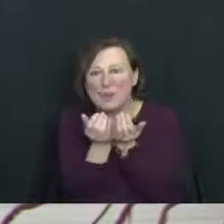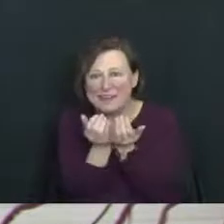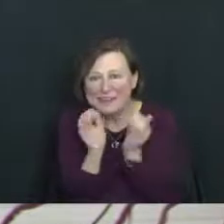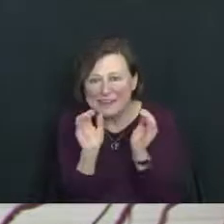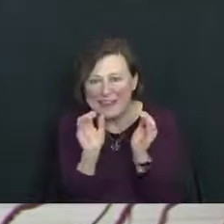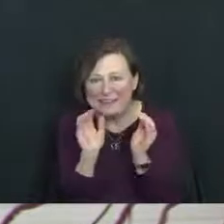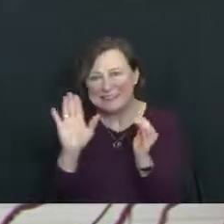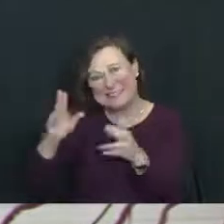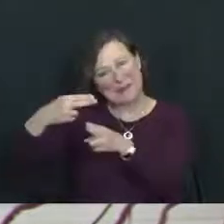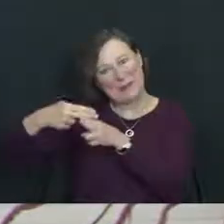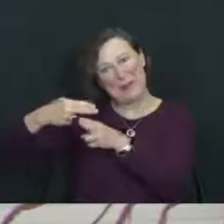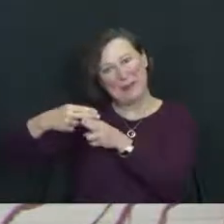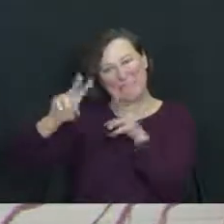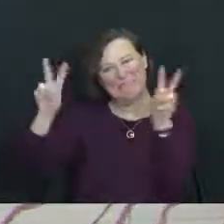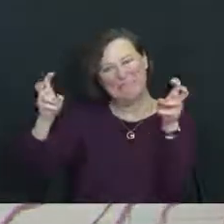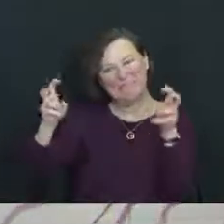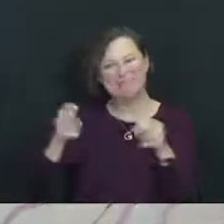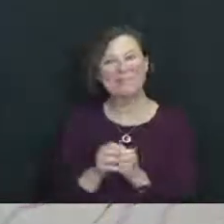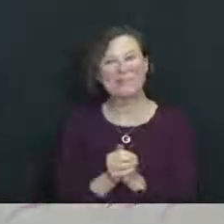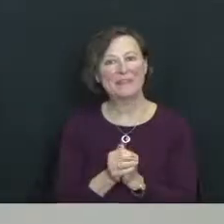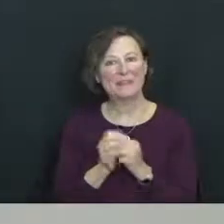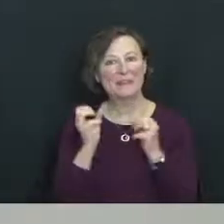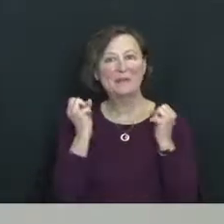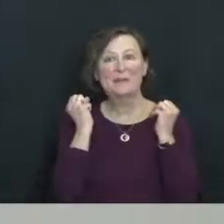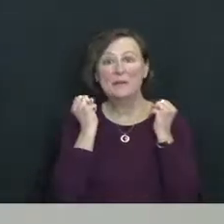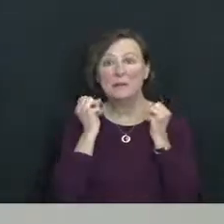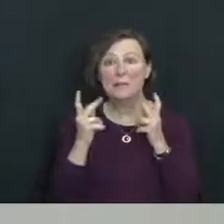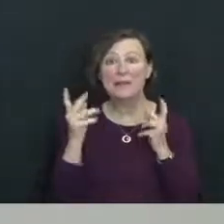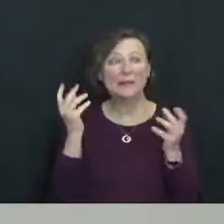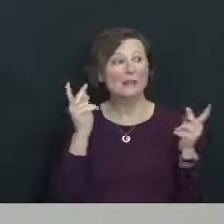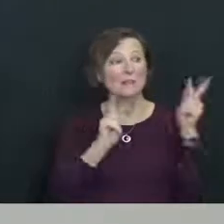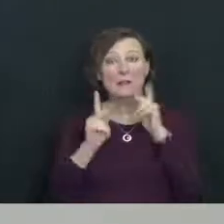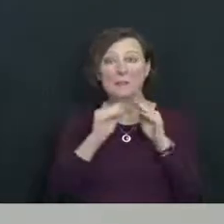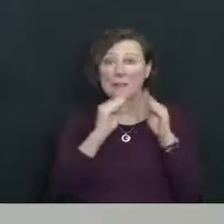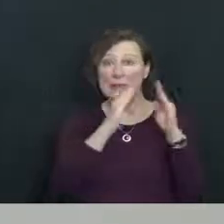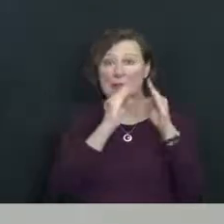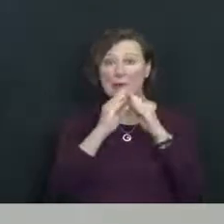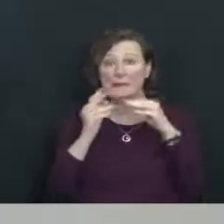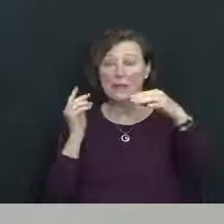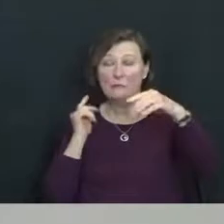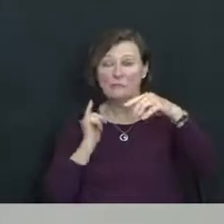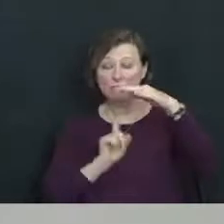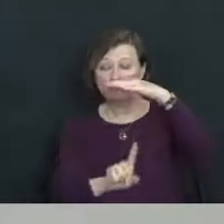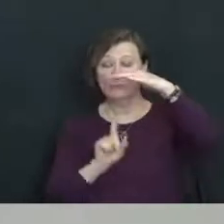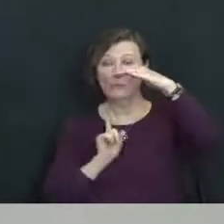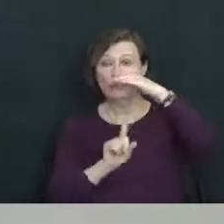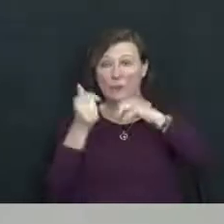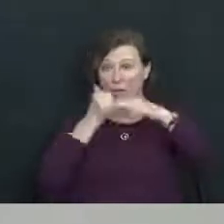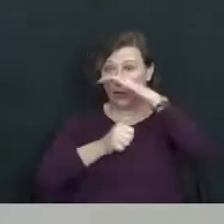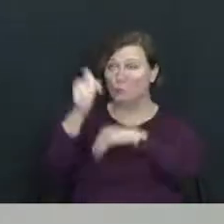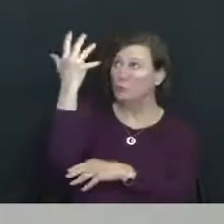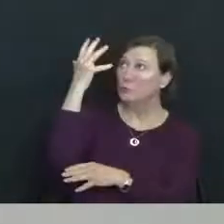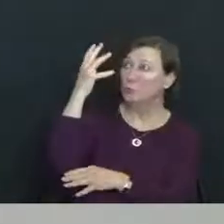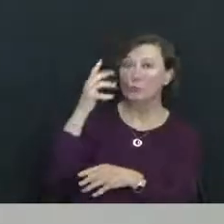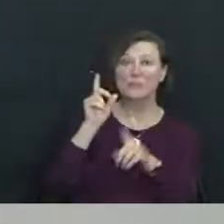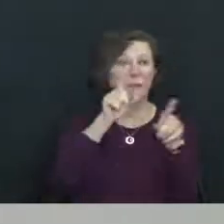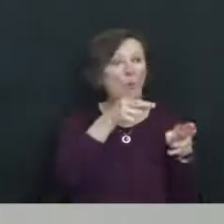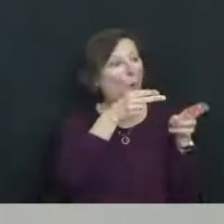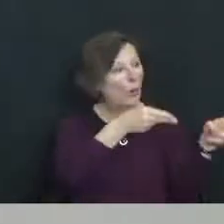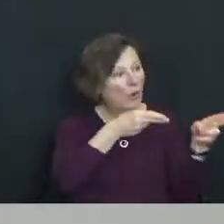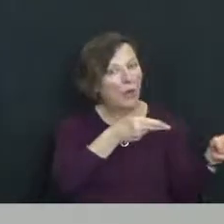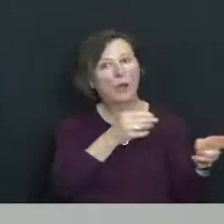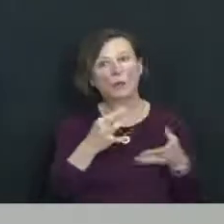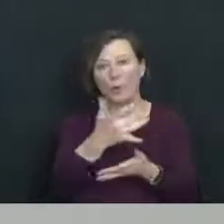nearby. Many of the villagers passed beneath the monk while hunting or while gathering wood in the forest.